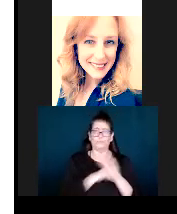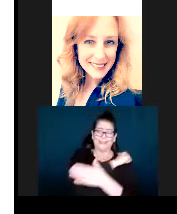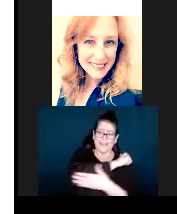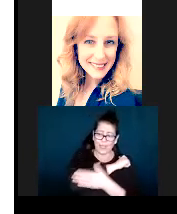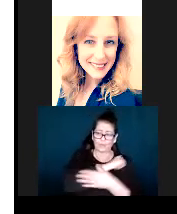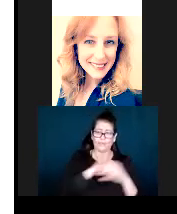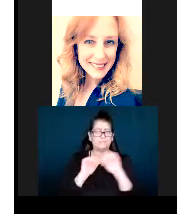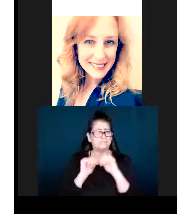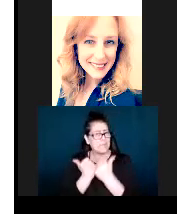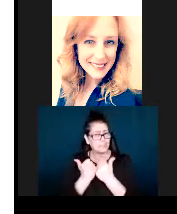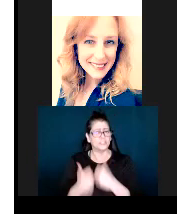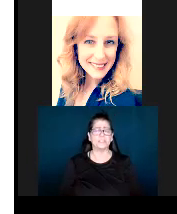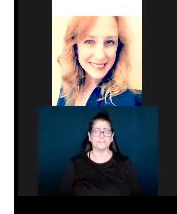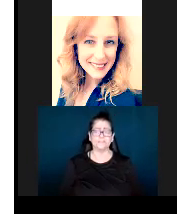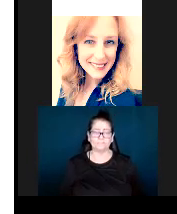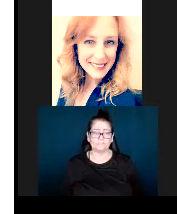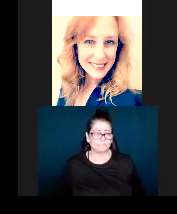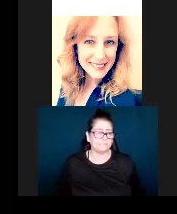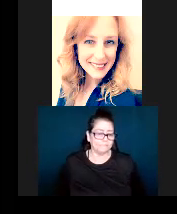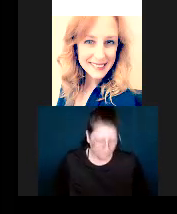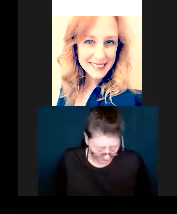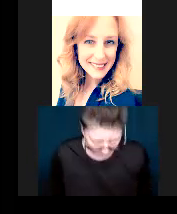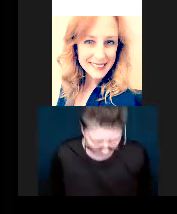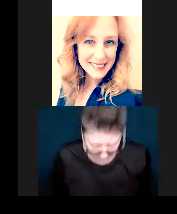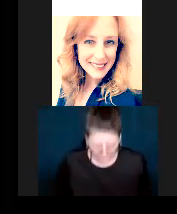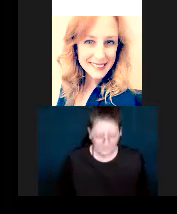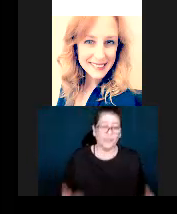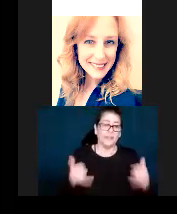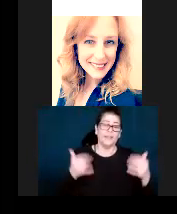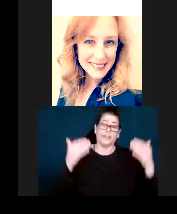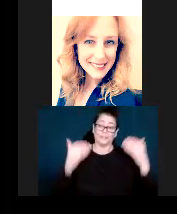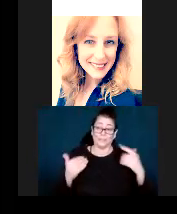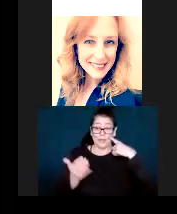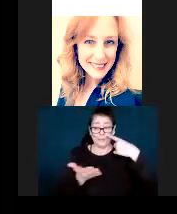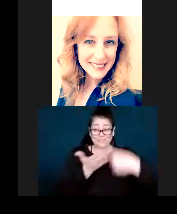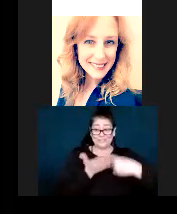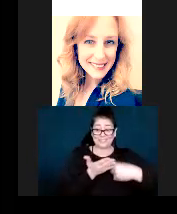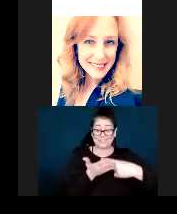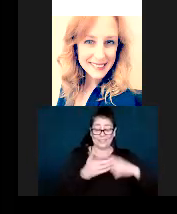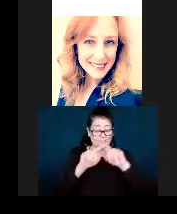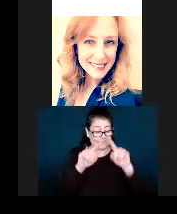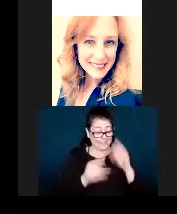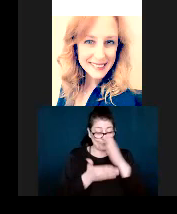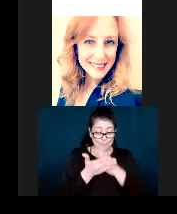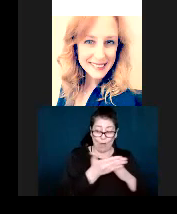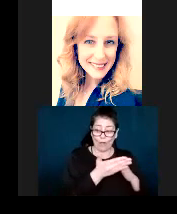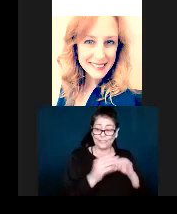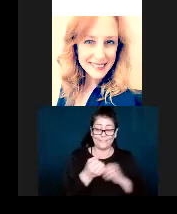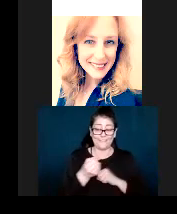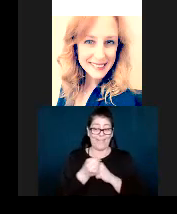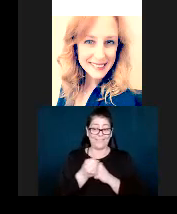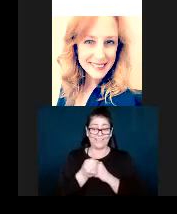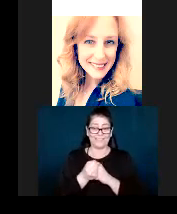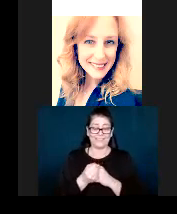agency? So now that we have talked about all of these different aspects of advocacy, I know it's